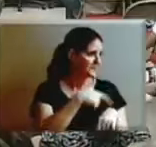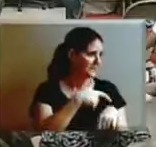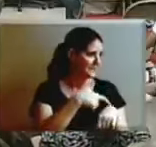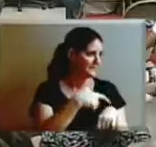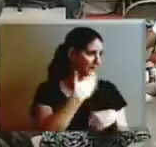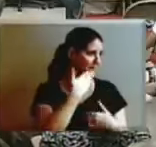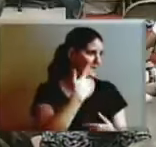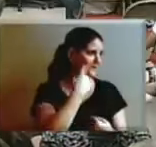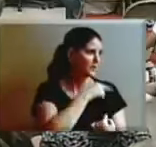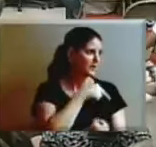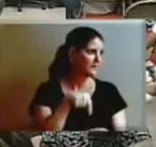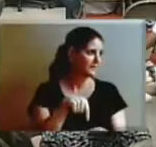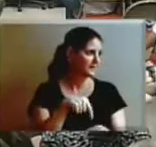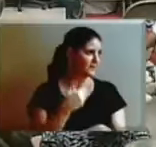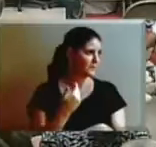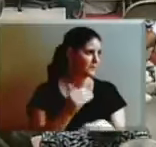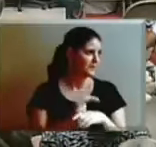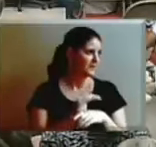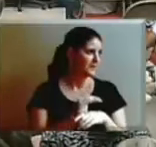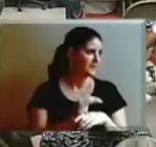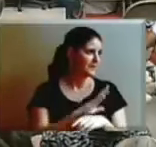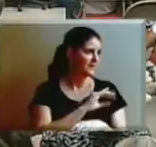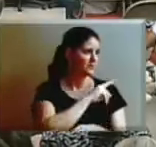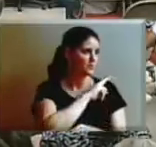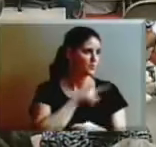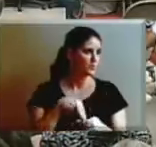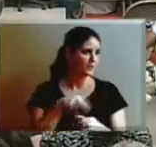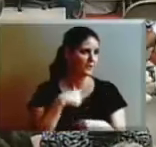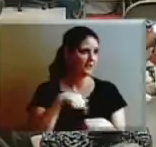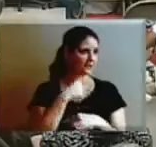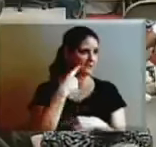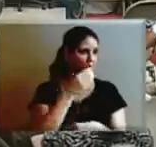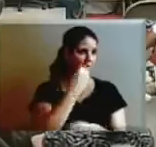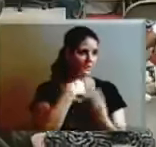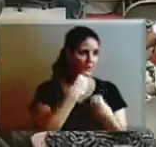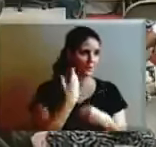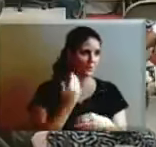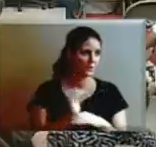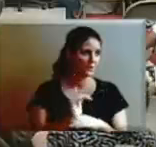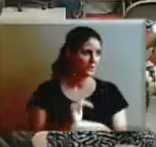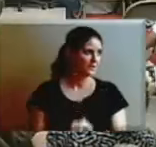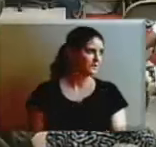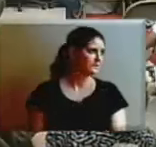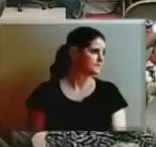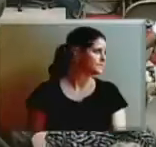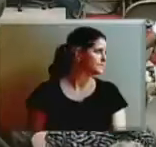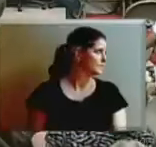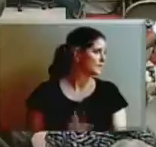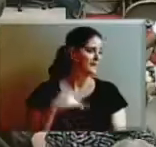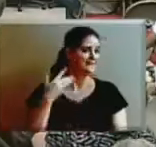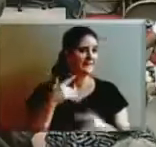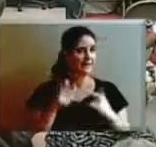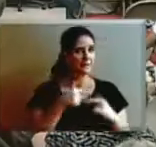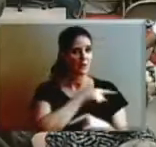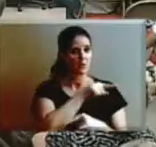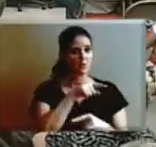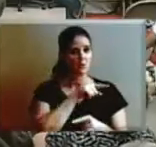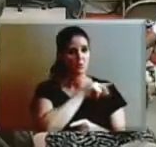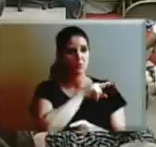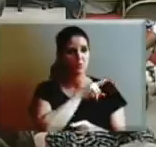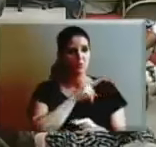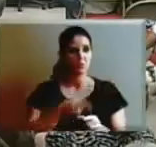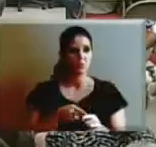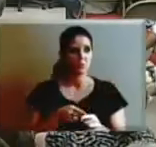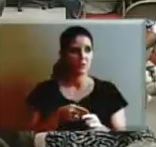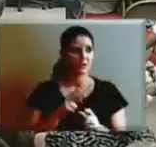you so much for joining us for dinner tonight. We are excited about you joining the principal team. We look forward to the